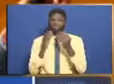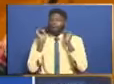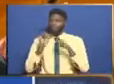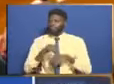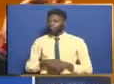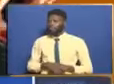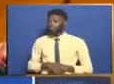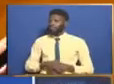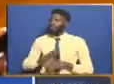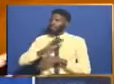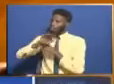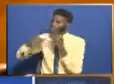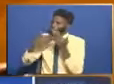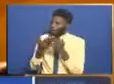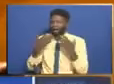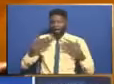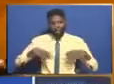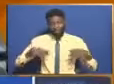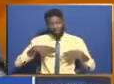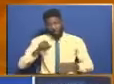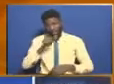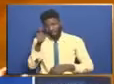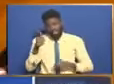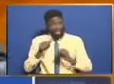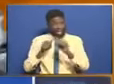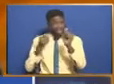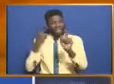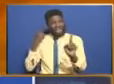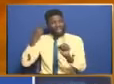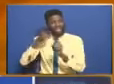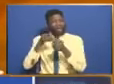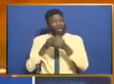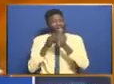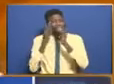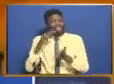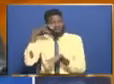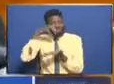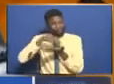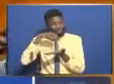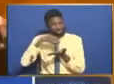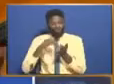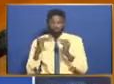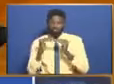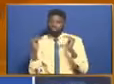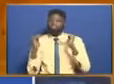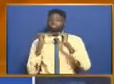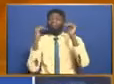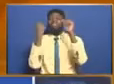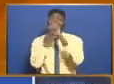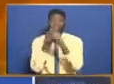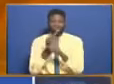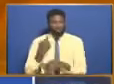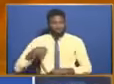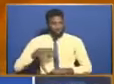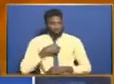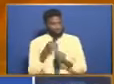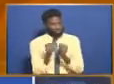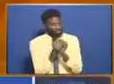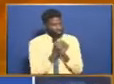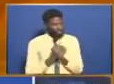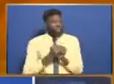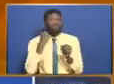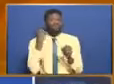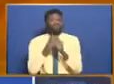wanataka nyadhifa za uongozi katika ngazi zozote, tushikane pamoja,